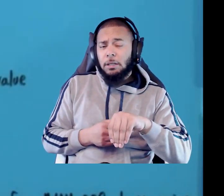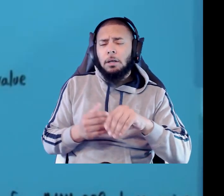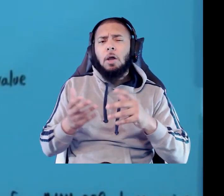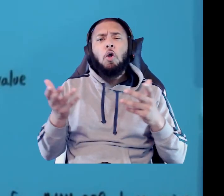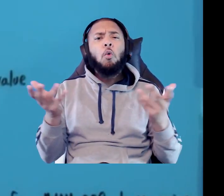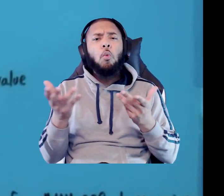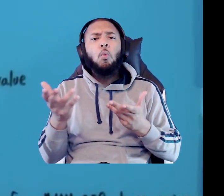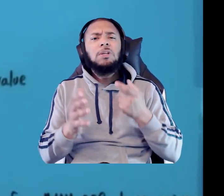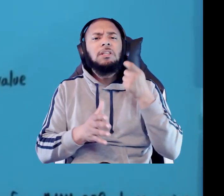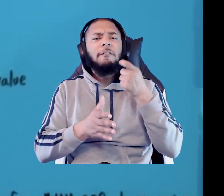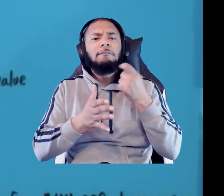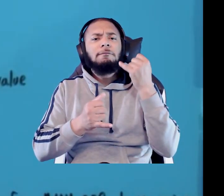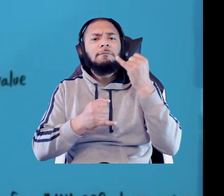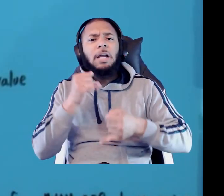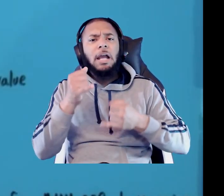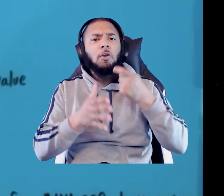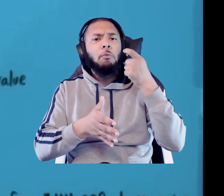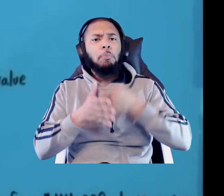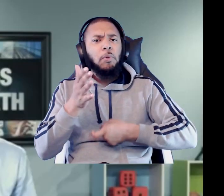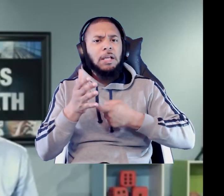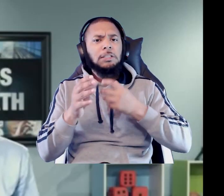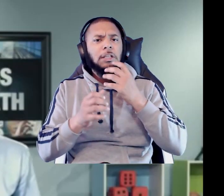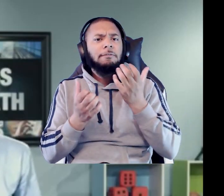its $800 destination charge?